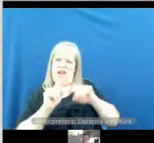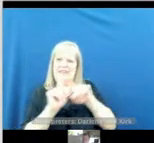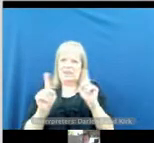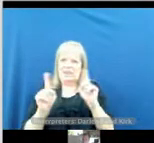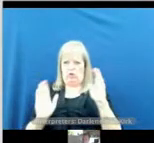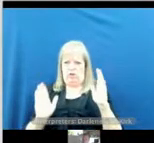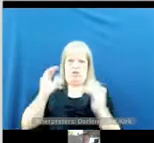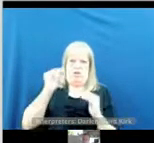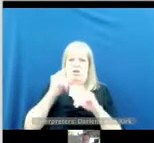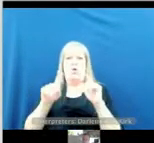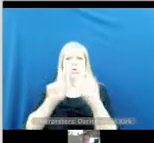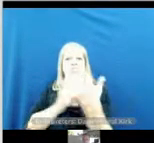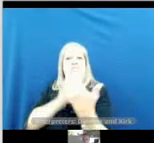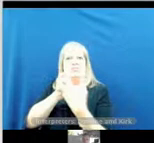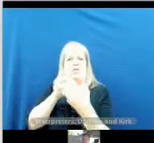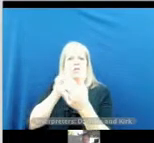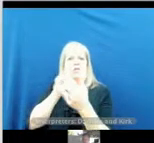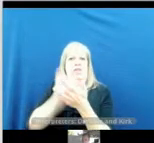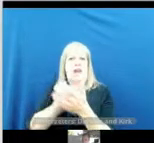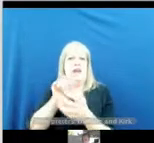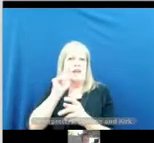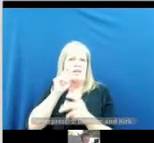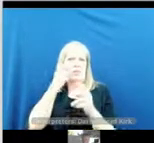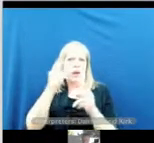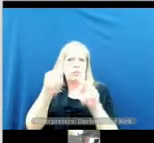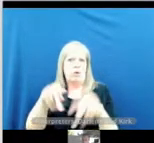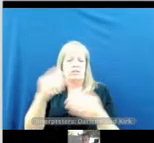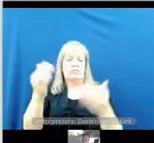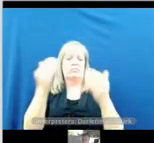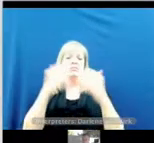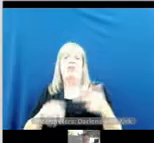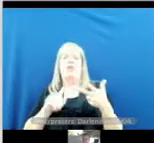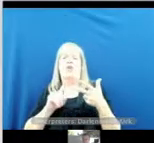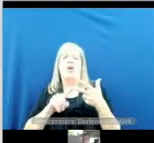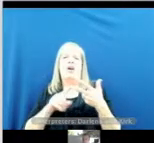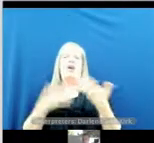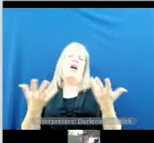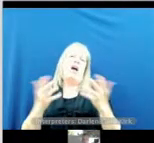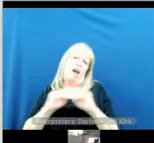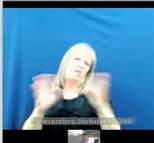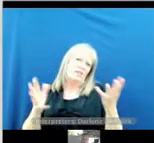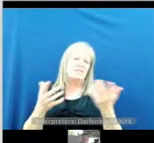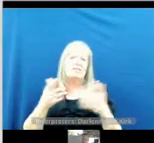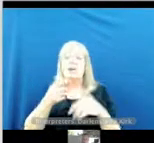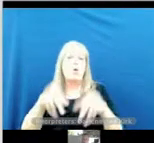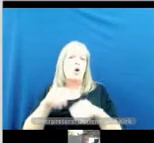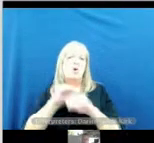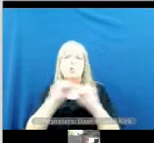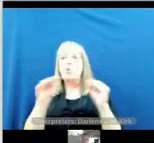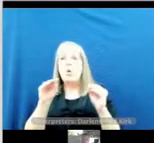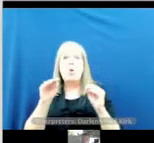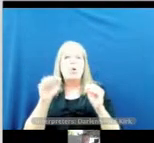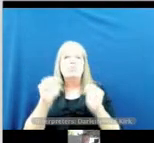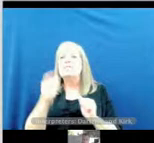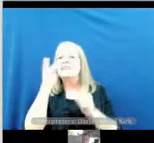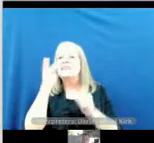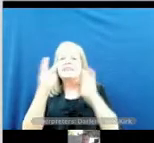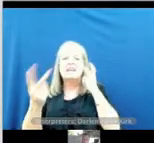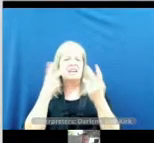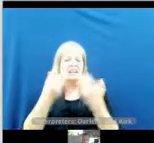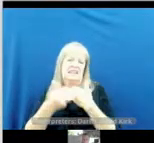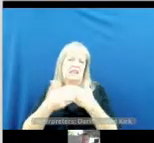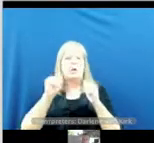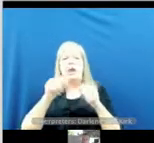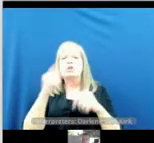Excuse me. And then, of course, no usable vision, well, that's easily done. Simply get some scarves or some different type of blindfold,